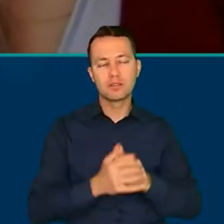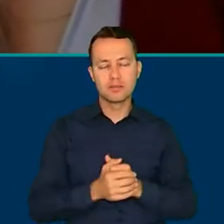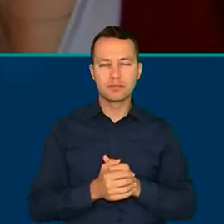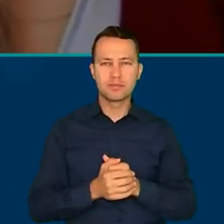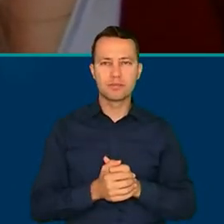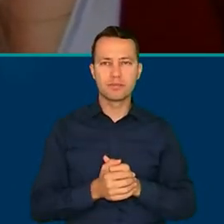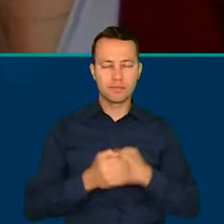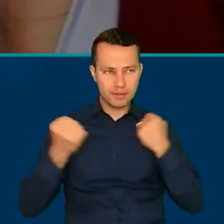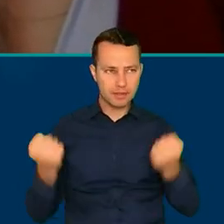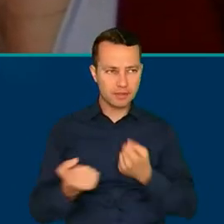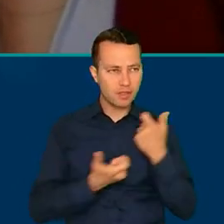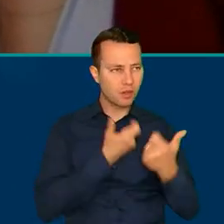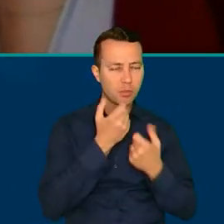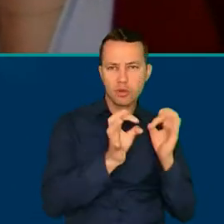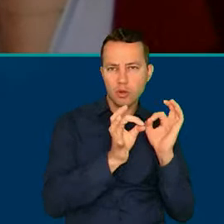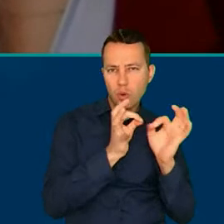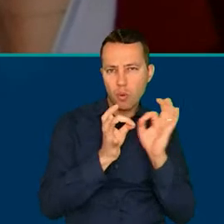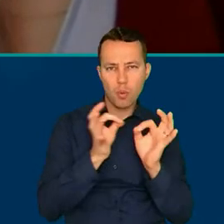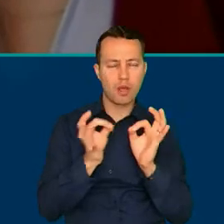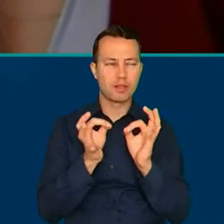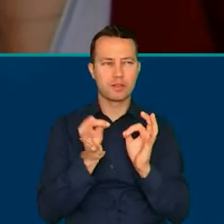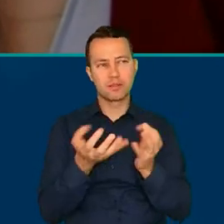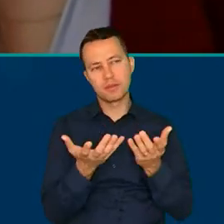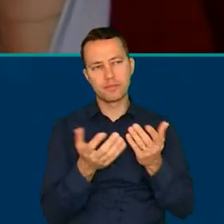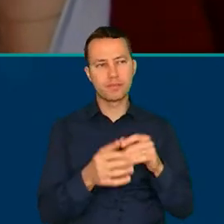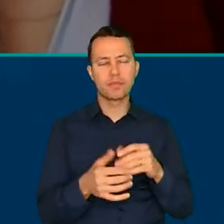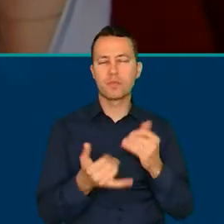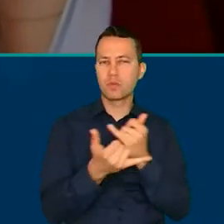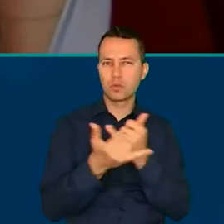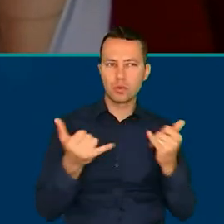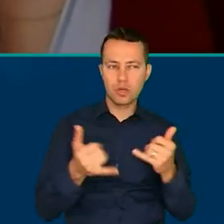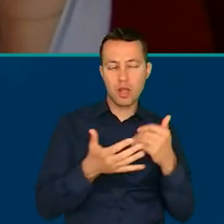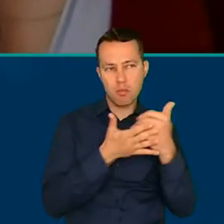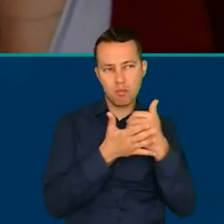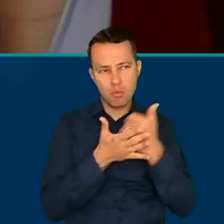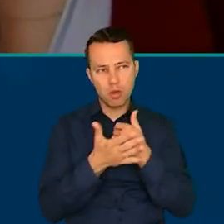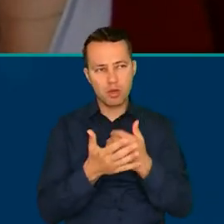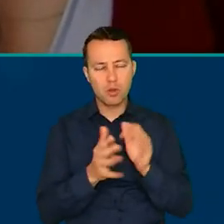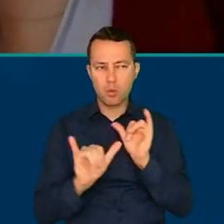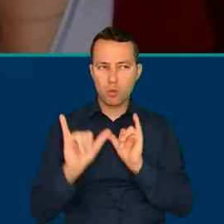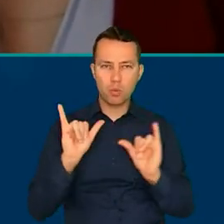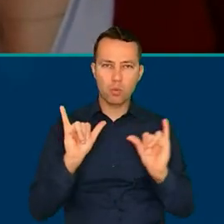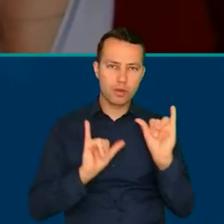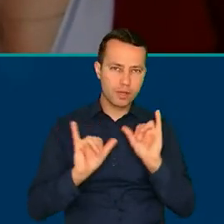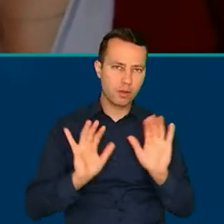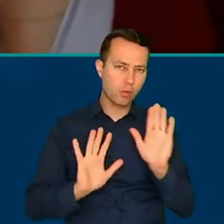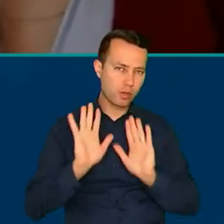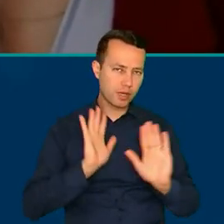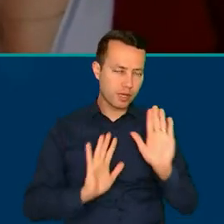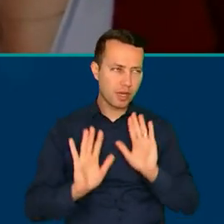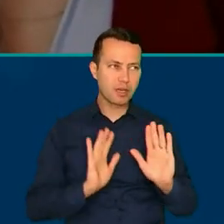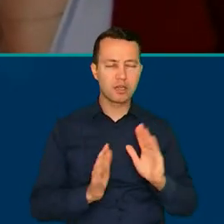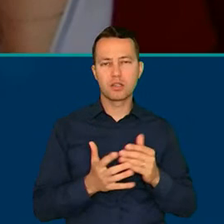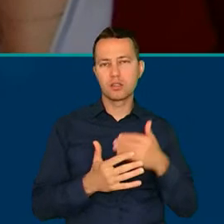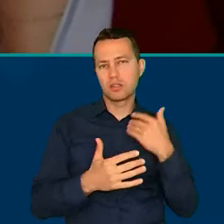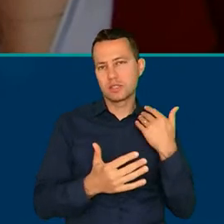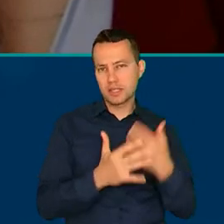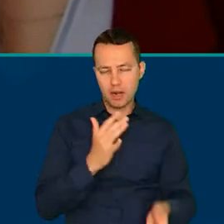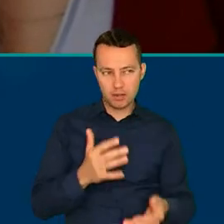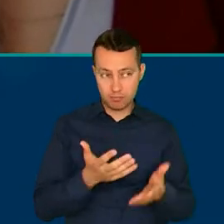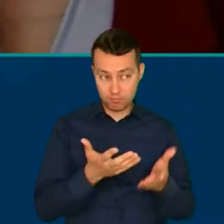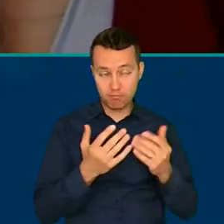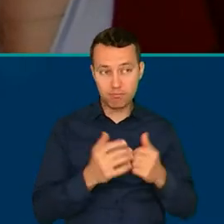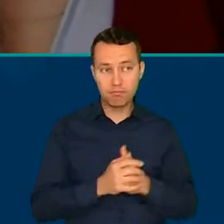many losses and costs in many aspects, human, equipment, also